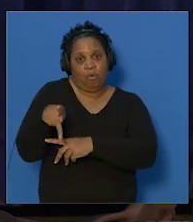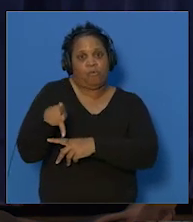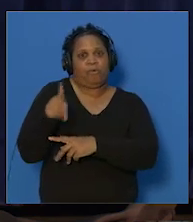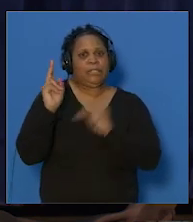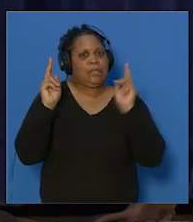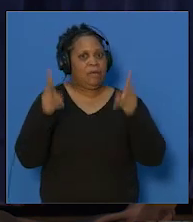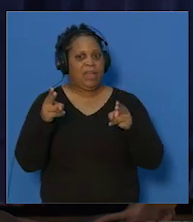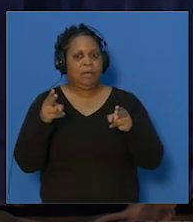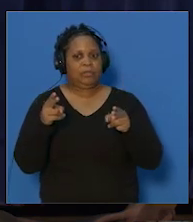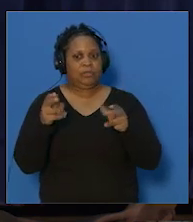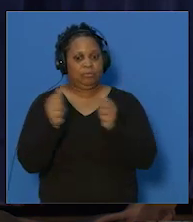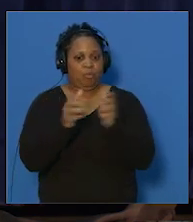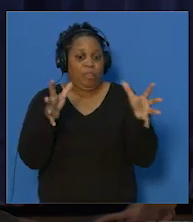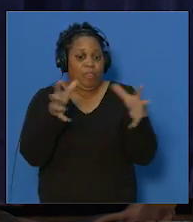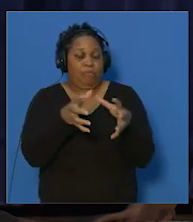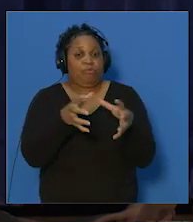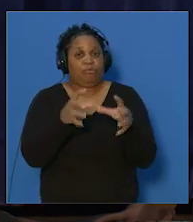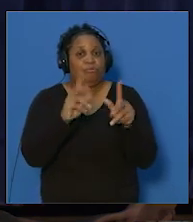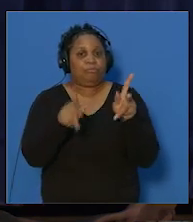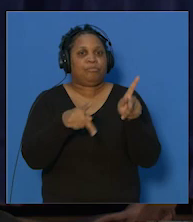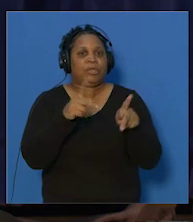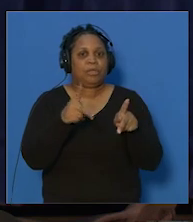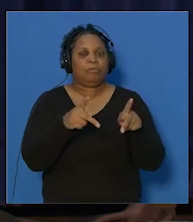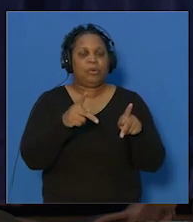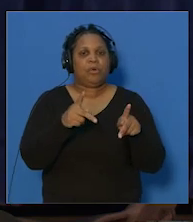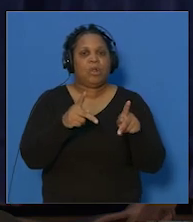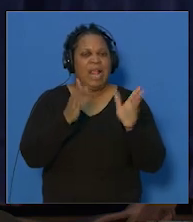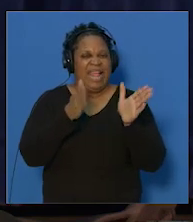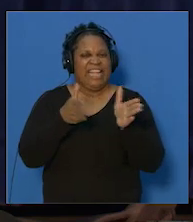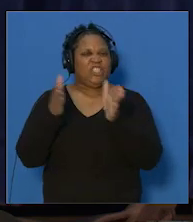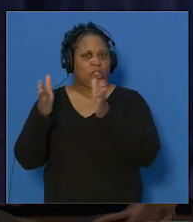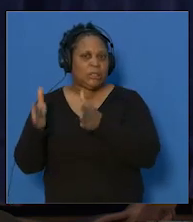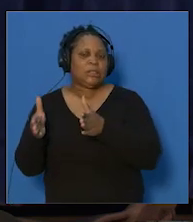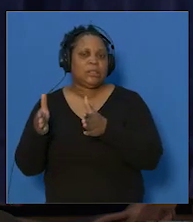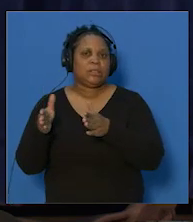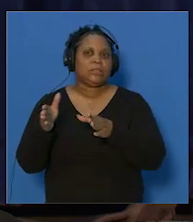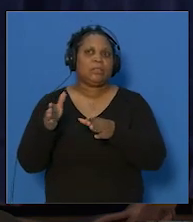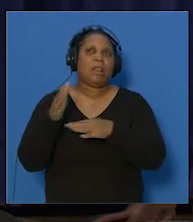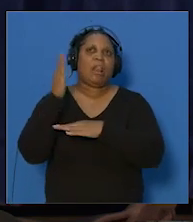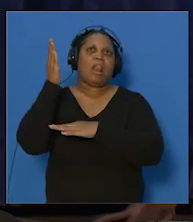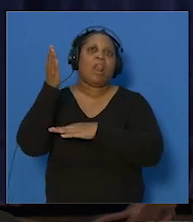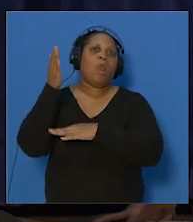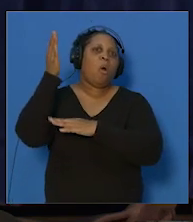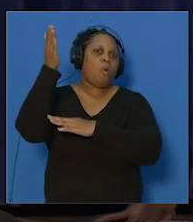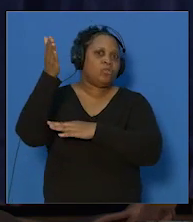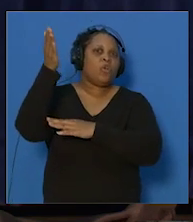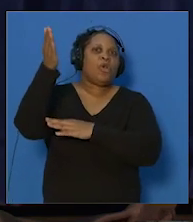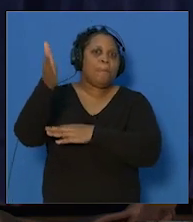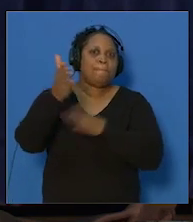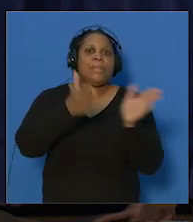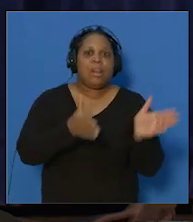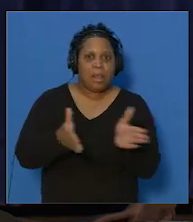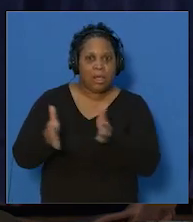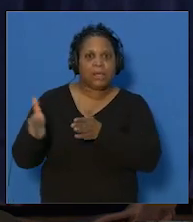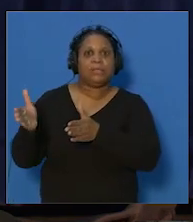people with government agencies, and there is a long-term plan in place to look